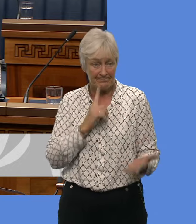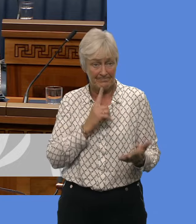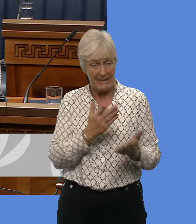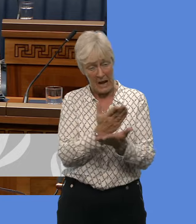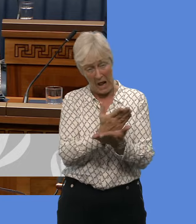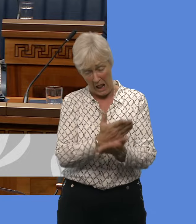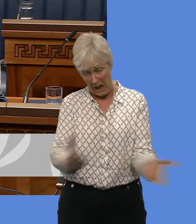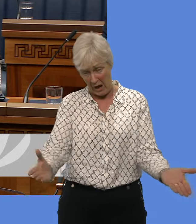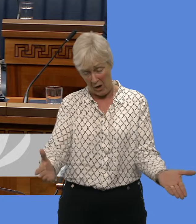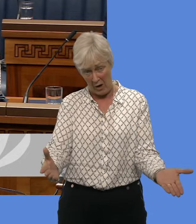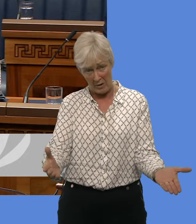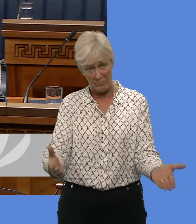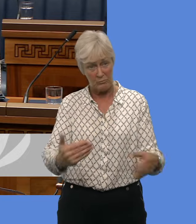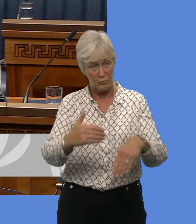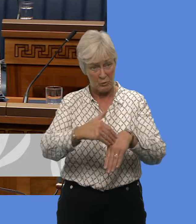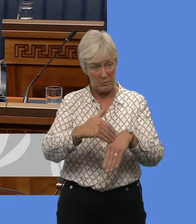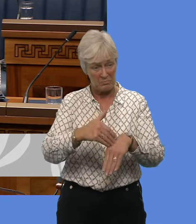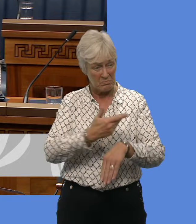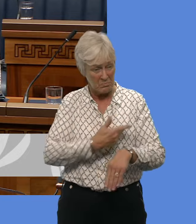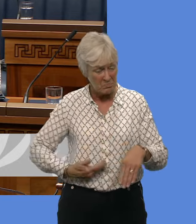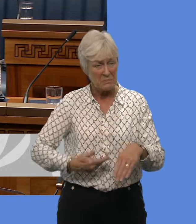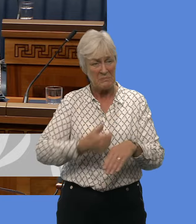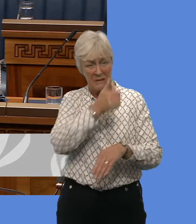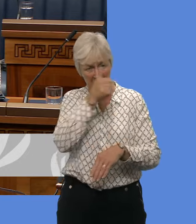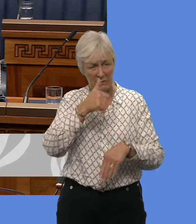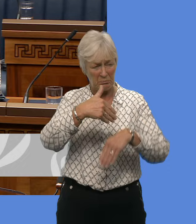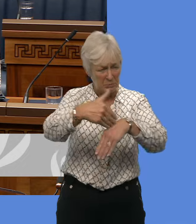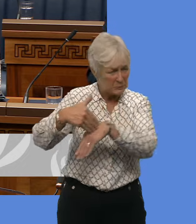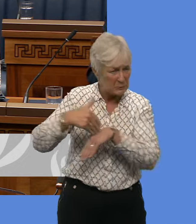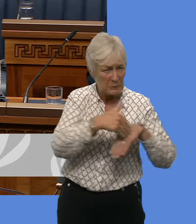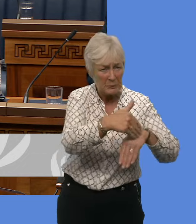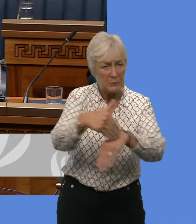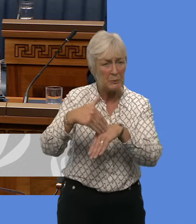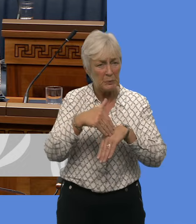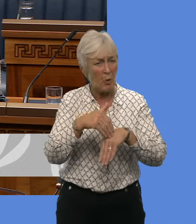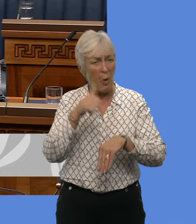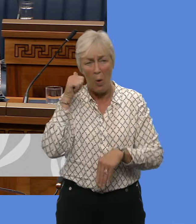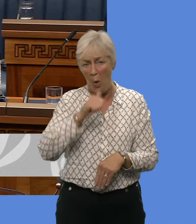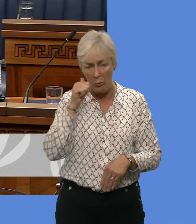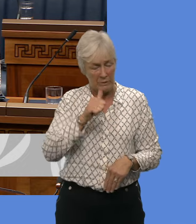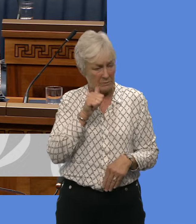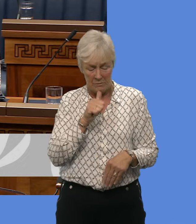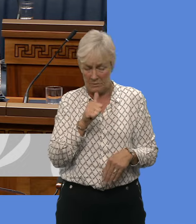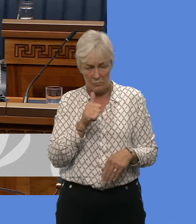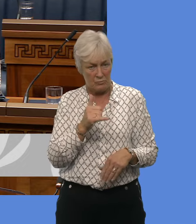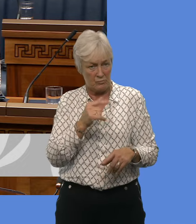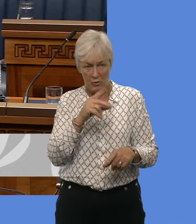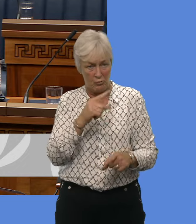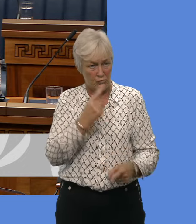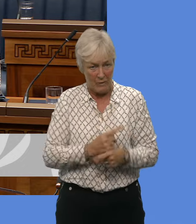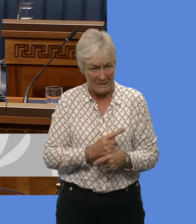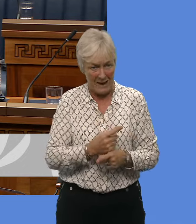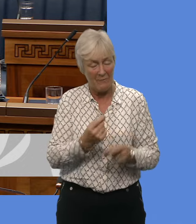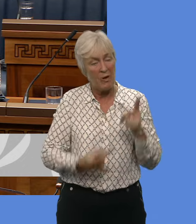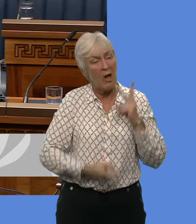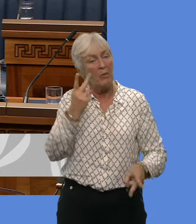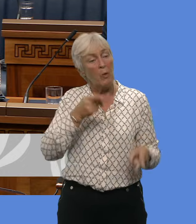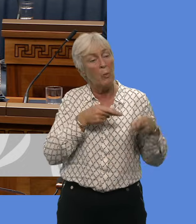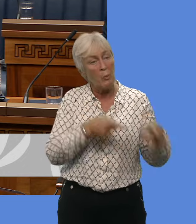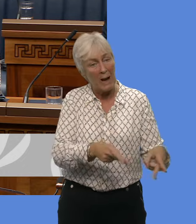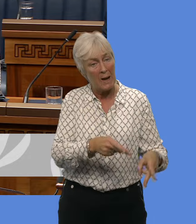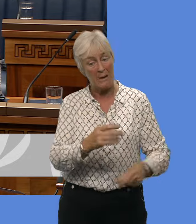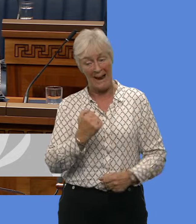clear. Paramilitarism is wrong. It always was. There was always an alternative. But our peace process